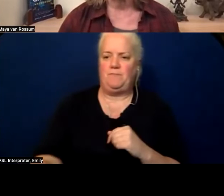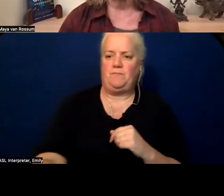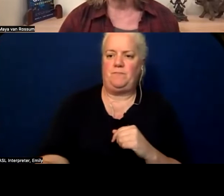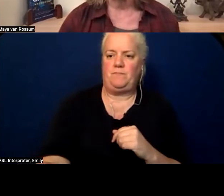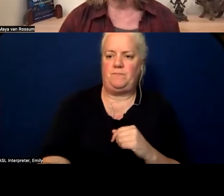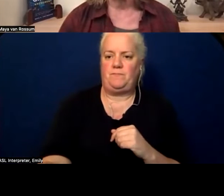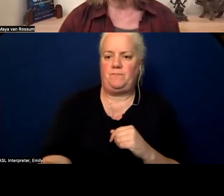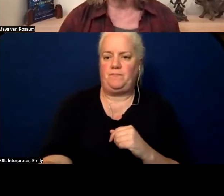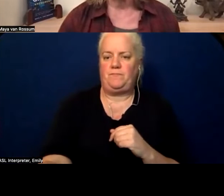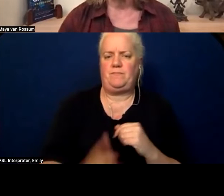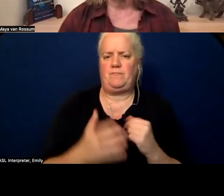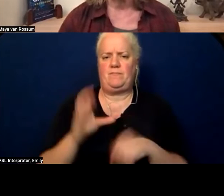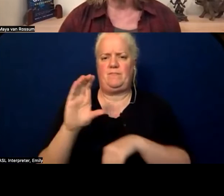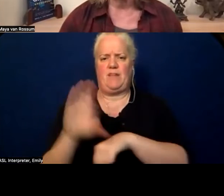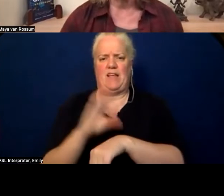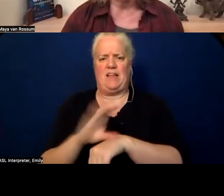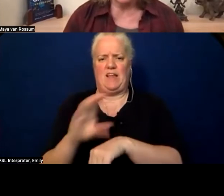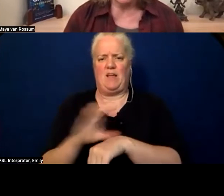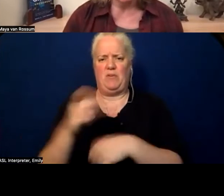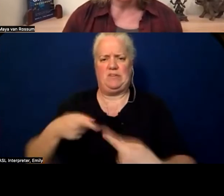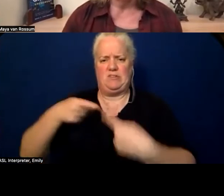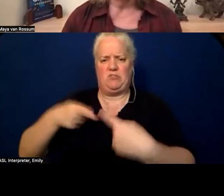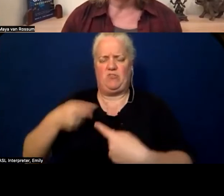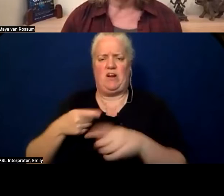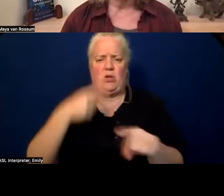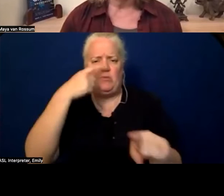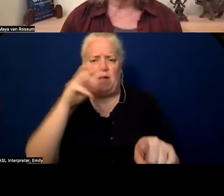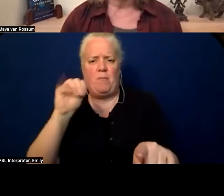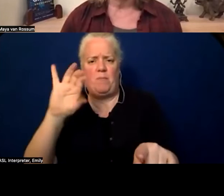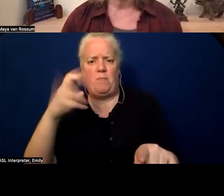It is, my computer is giving me dips. Why don't you talk, Michael, while I try to sort this out?